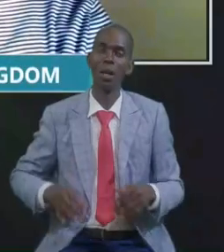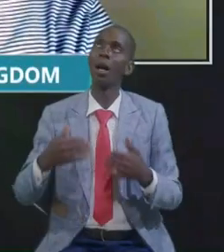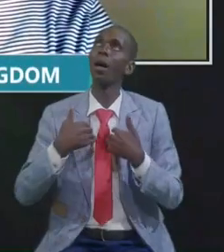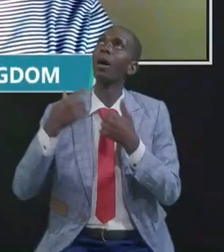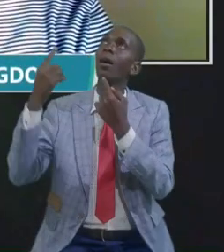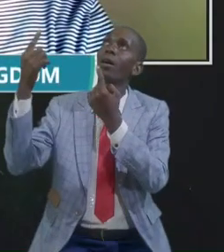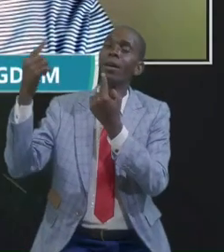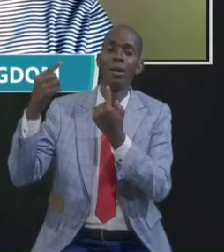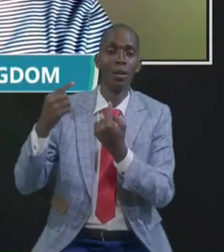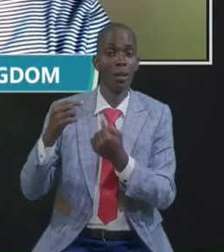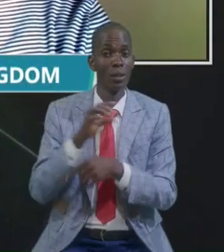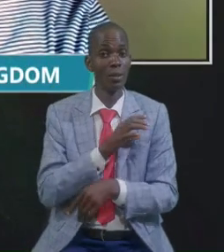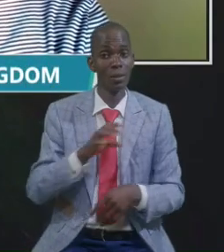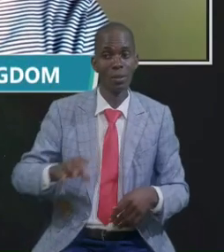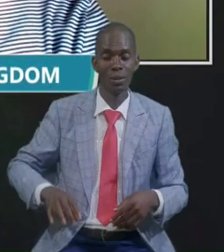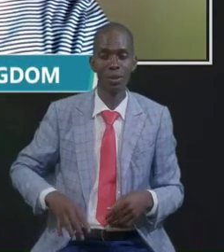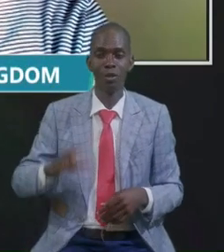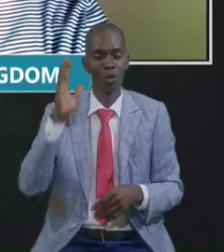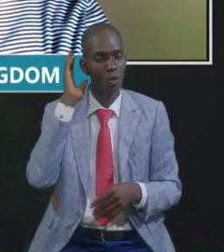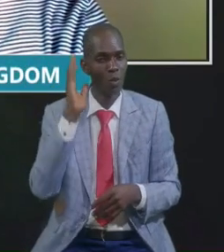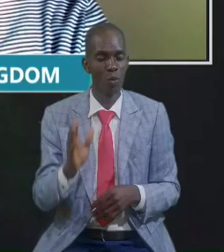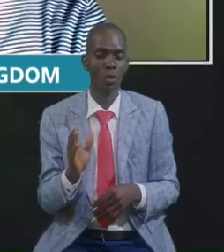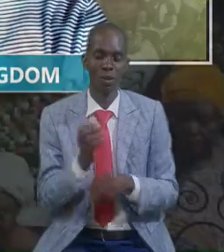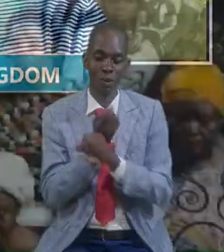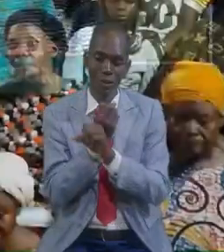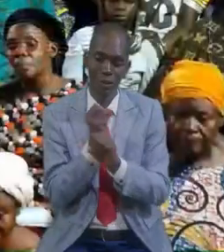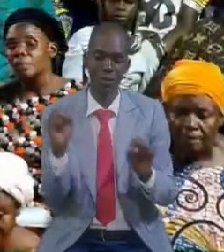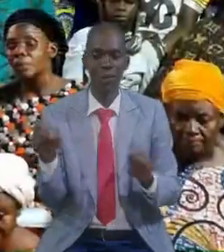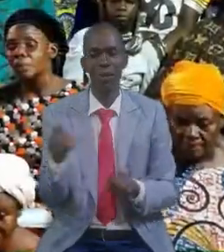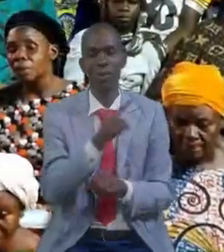and Christ will save you.